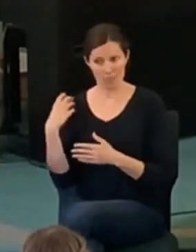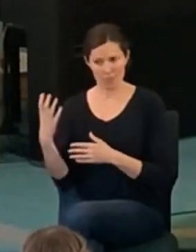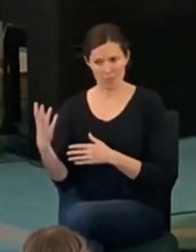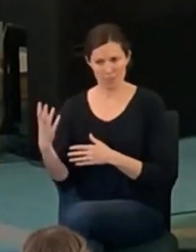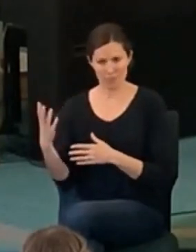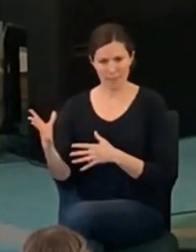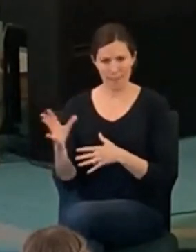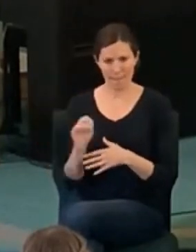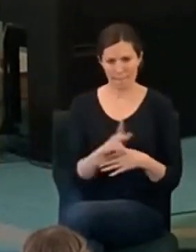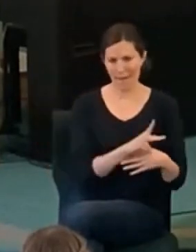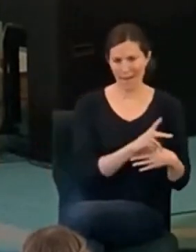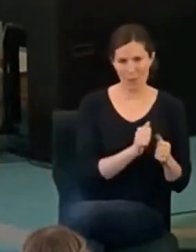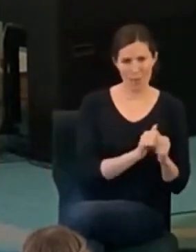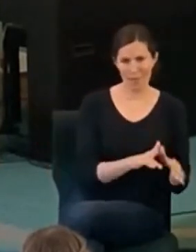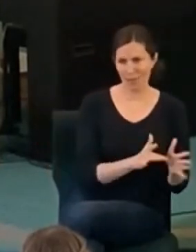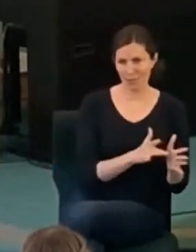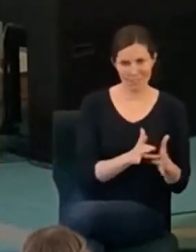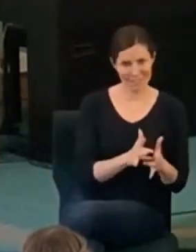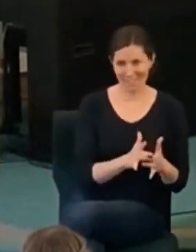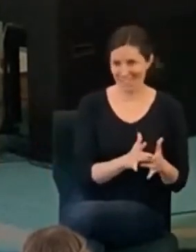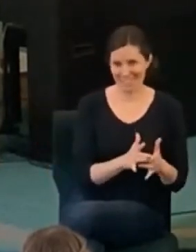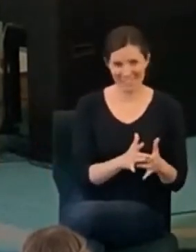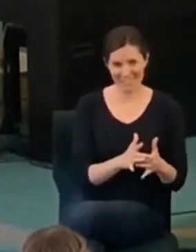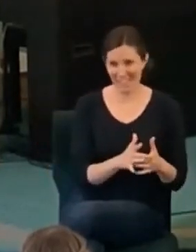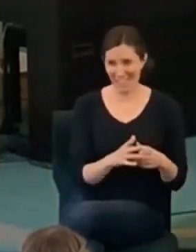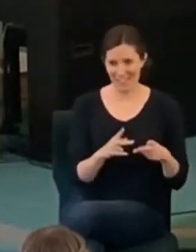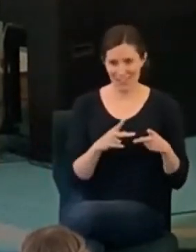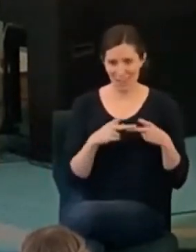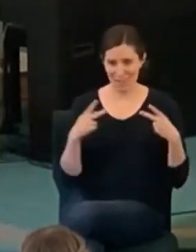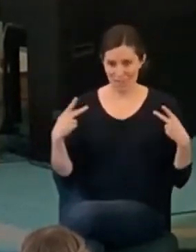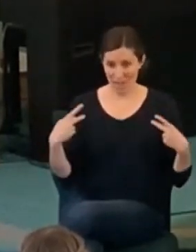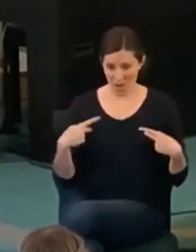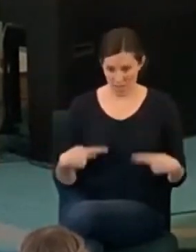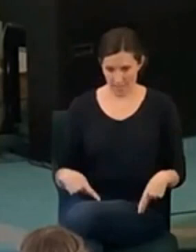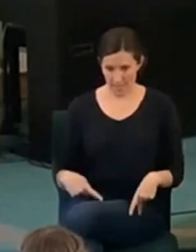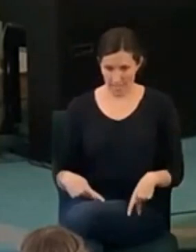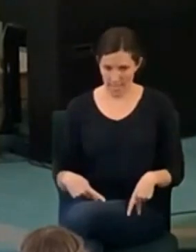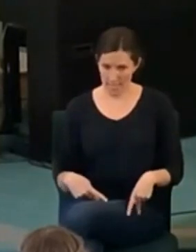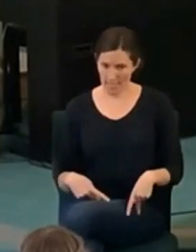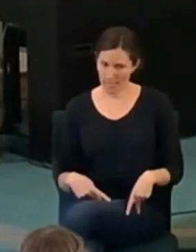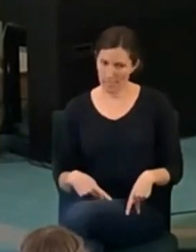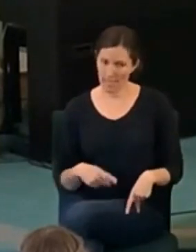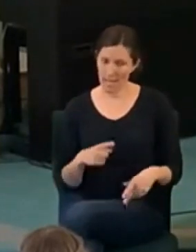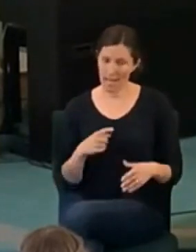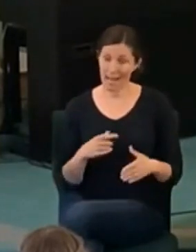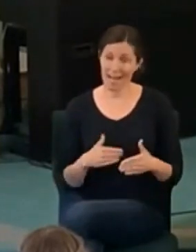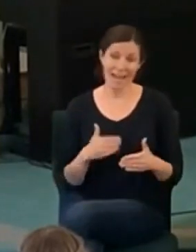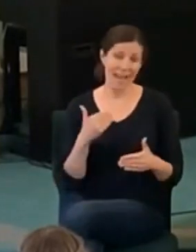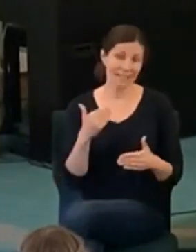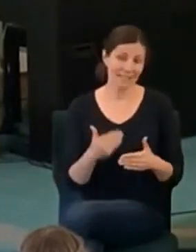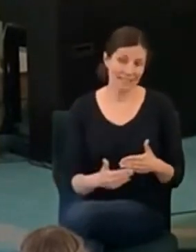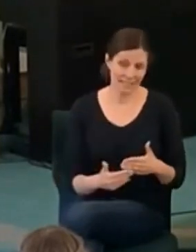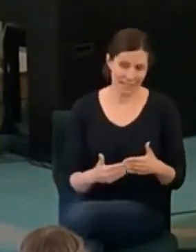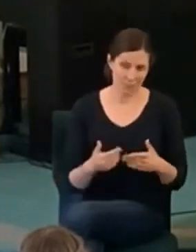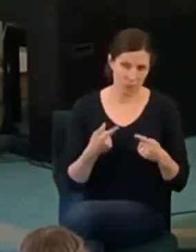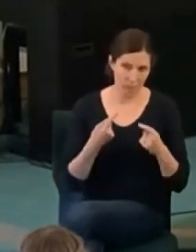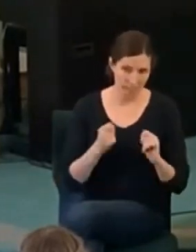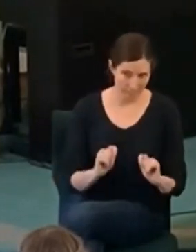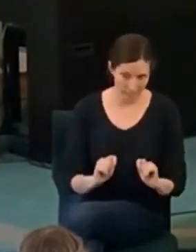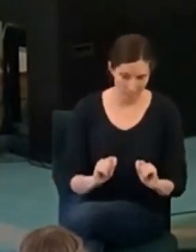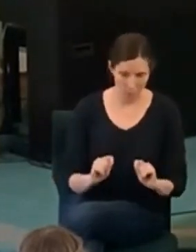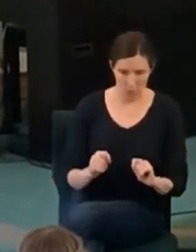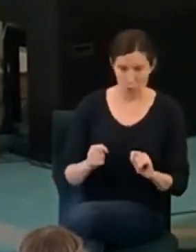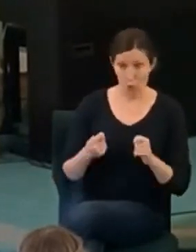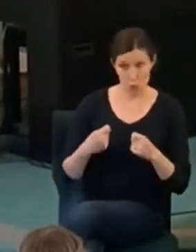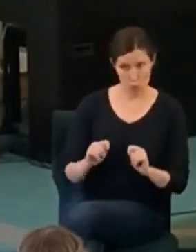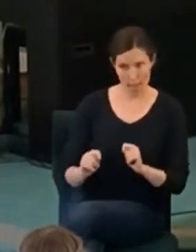other source. And the religious leaders have sent some officers from the temple to arrest Jesus. They're trying to find a way to arrest Jesus, but